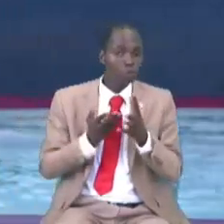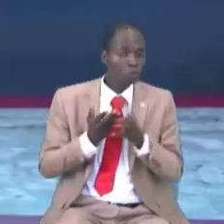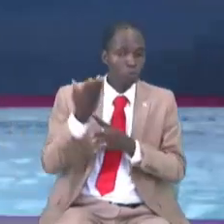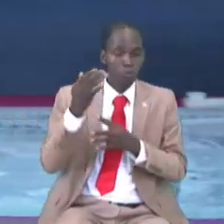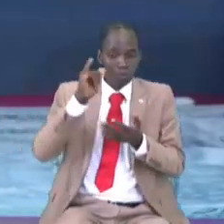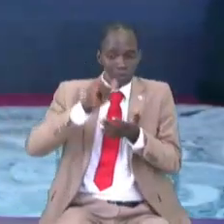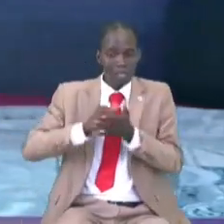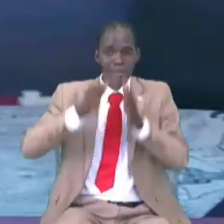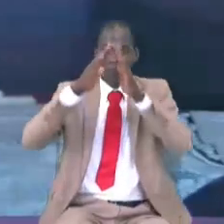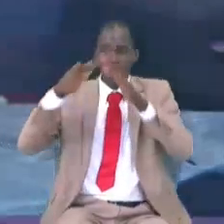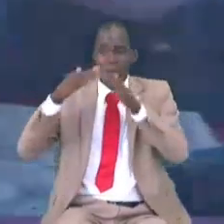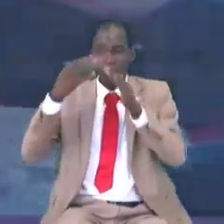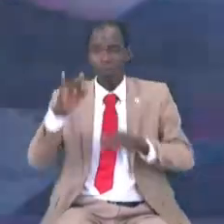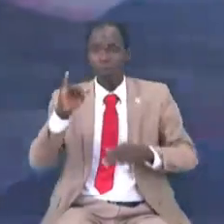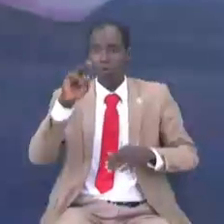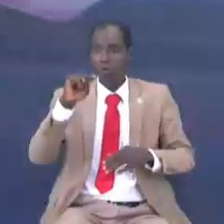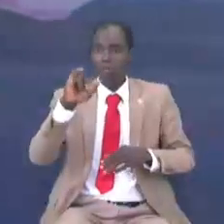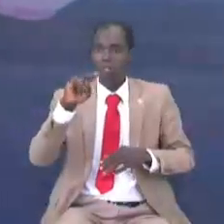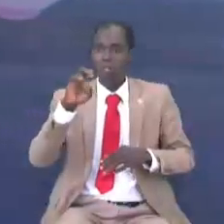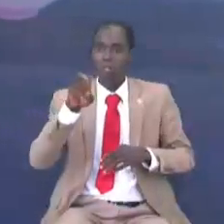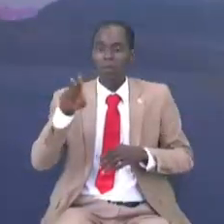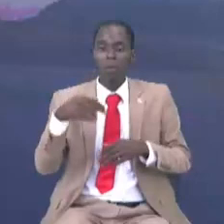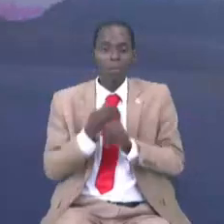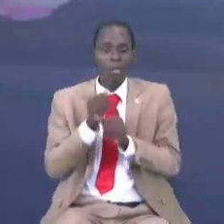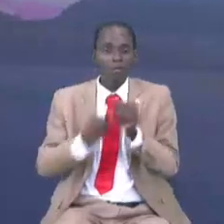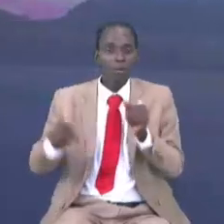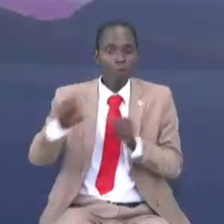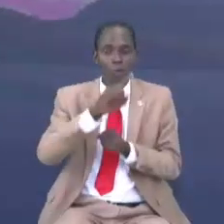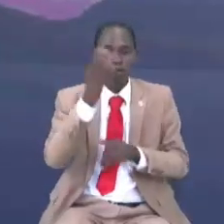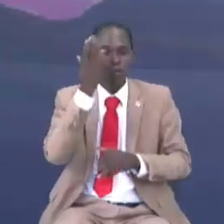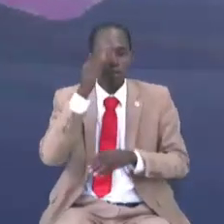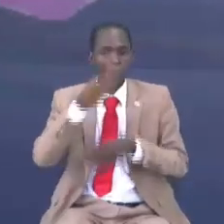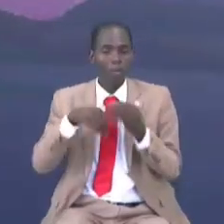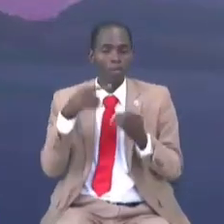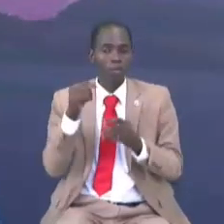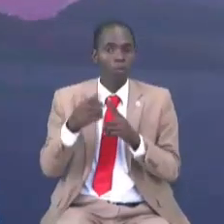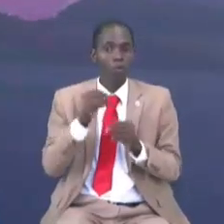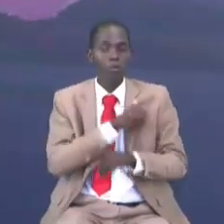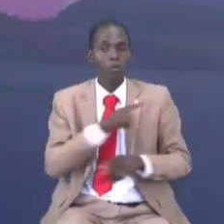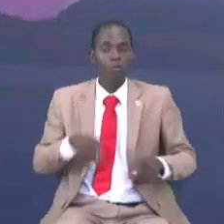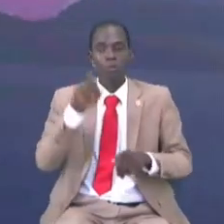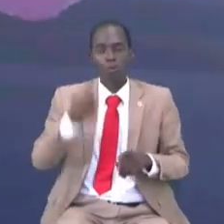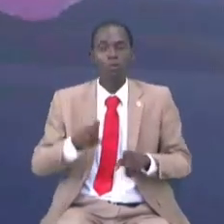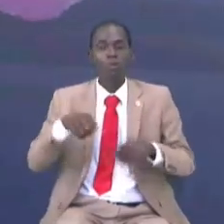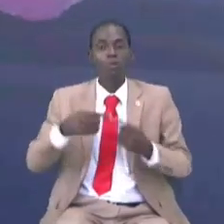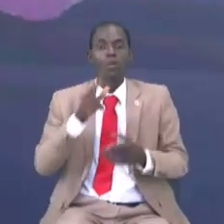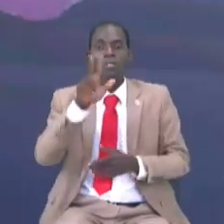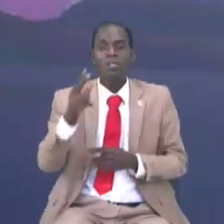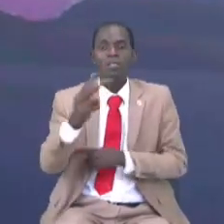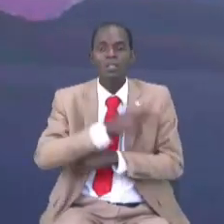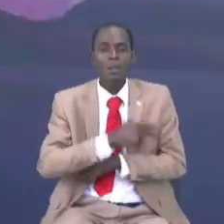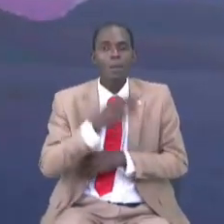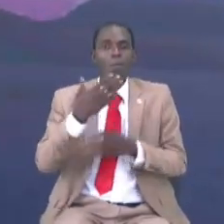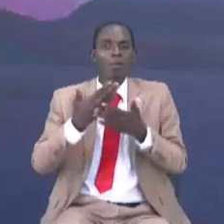go through 3 days before he could do that. And then in verse 4 we are told, and